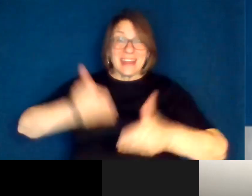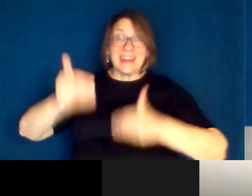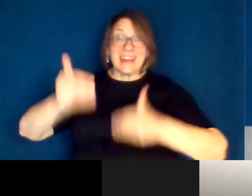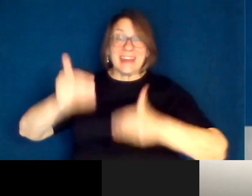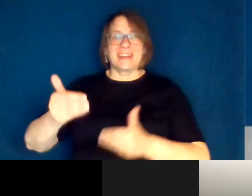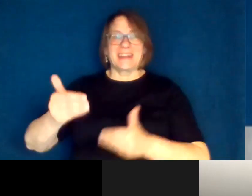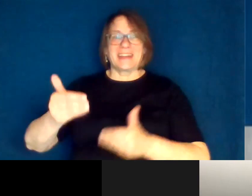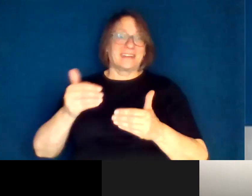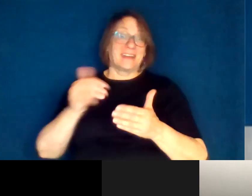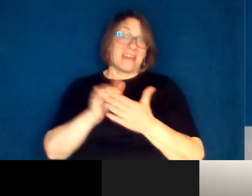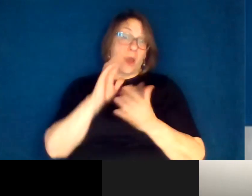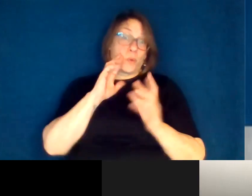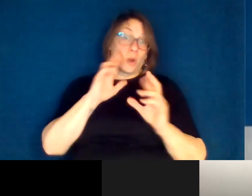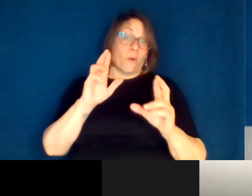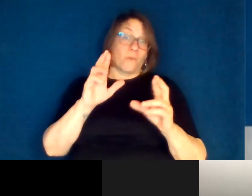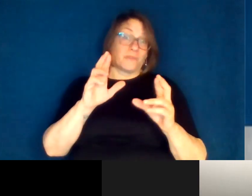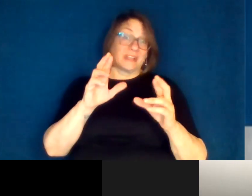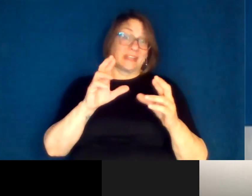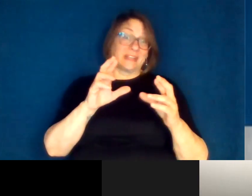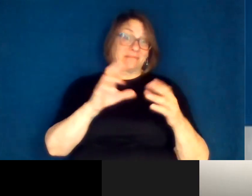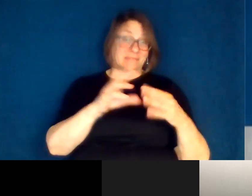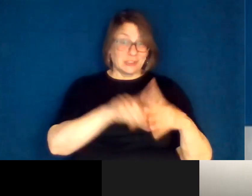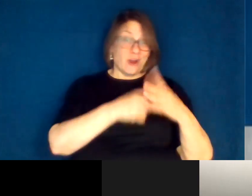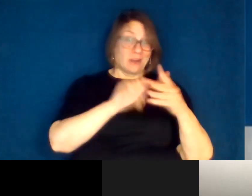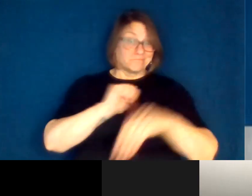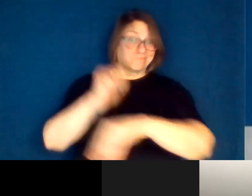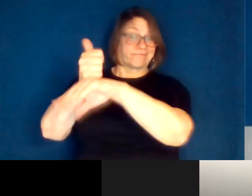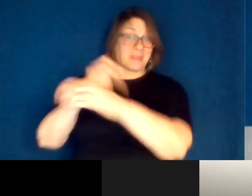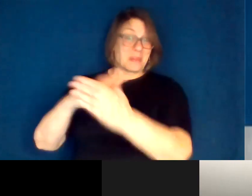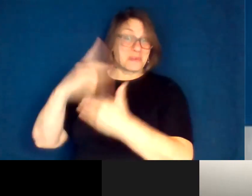is to hopefully initiate the program.